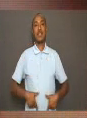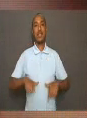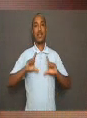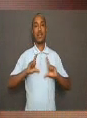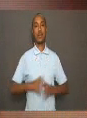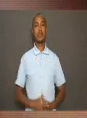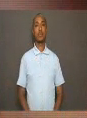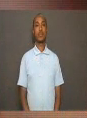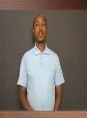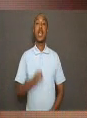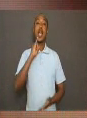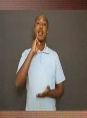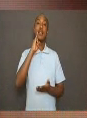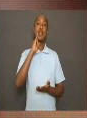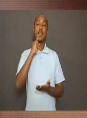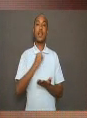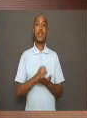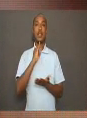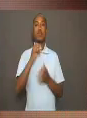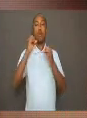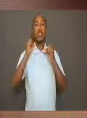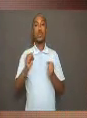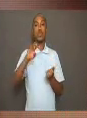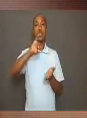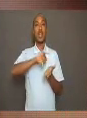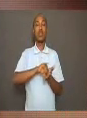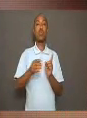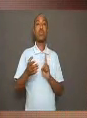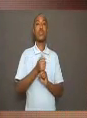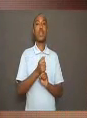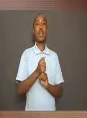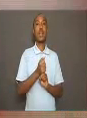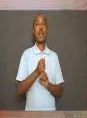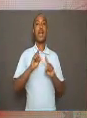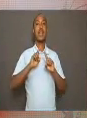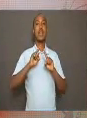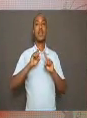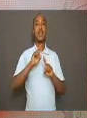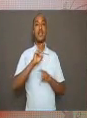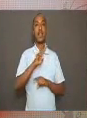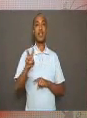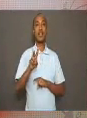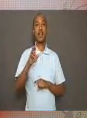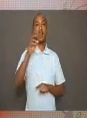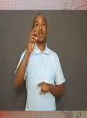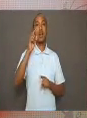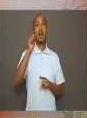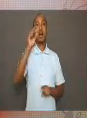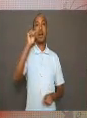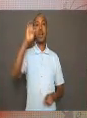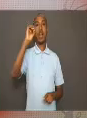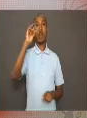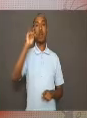stability. It is possible for salts to contain an identical anion,